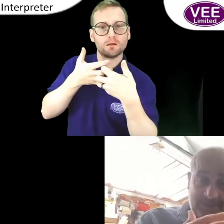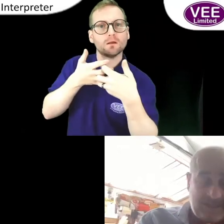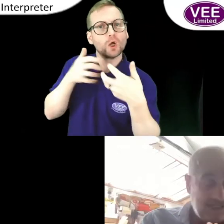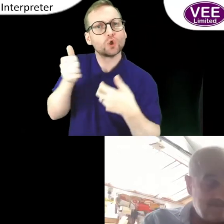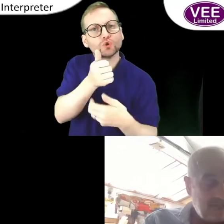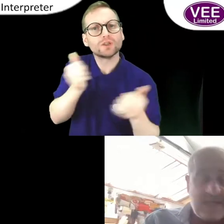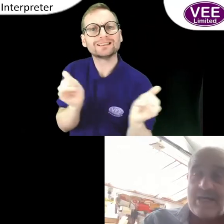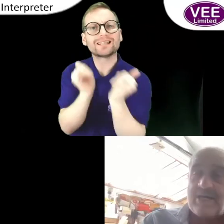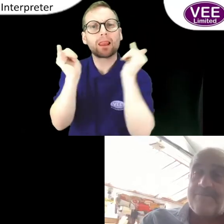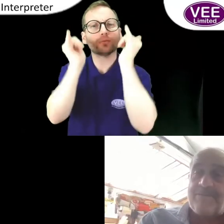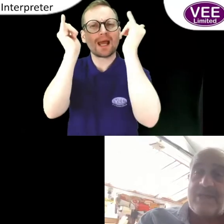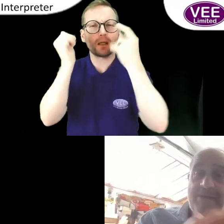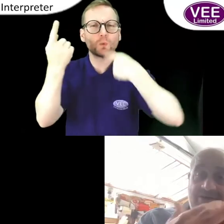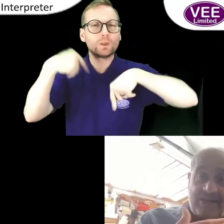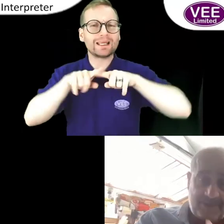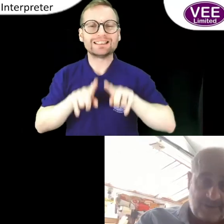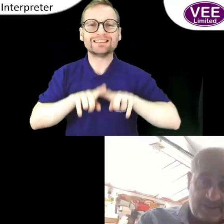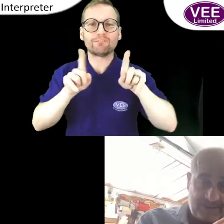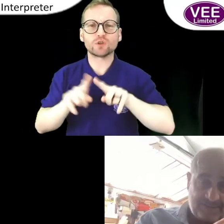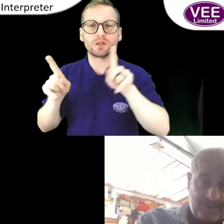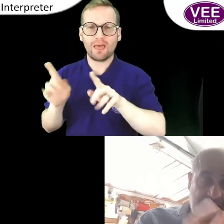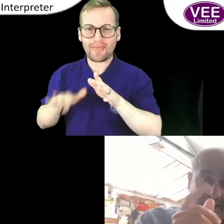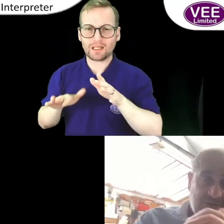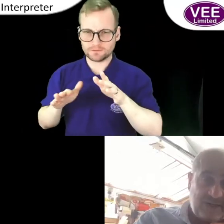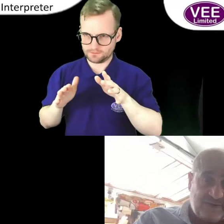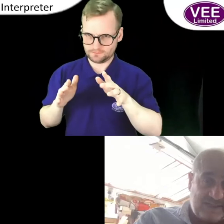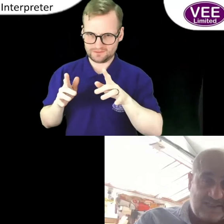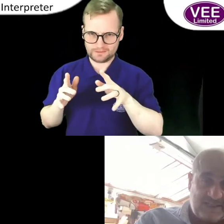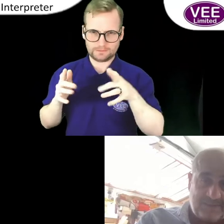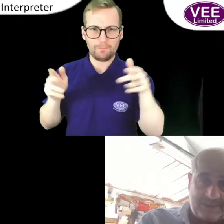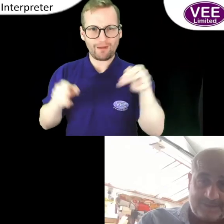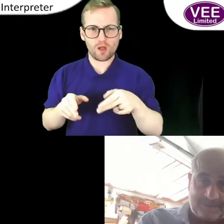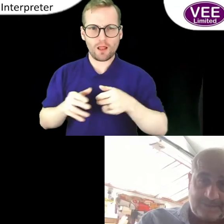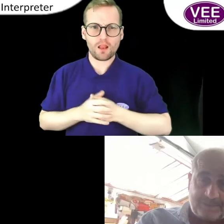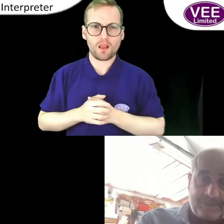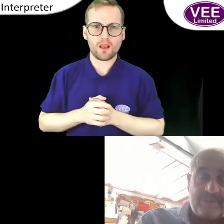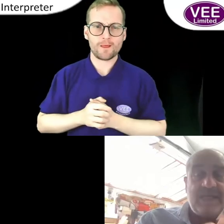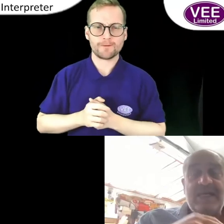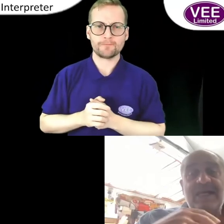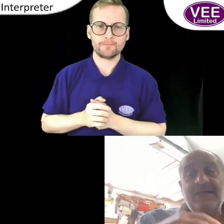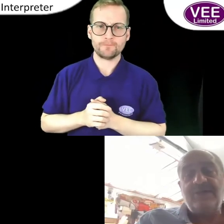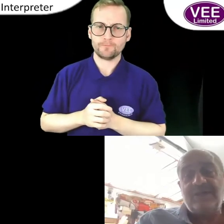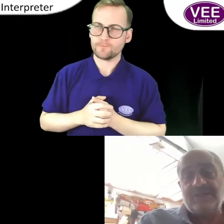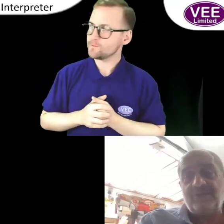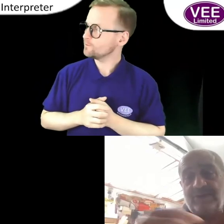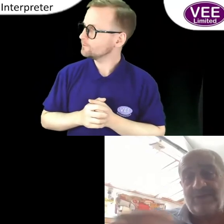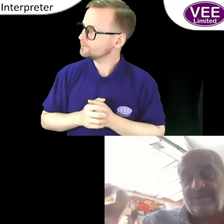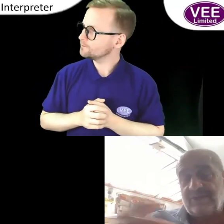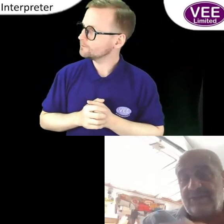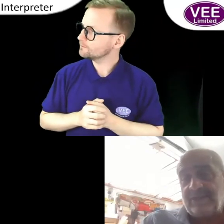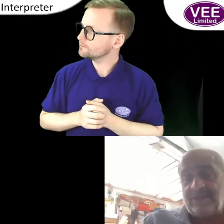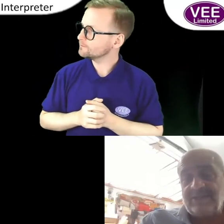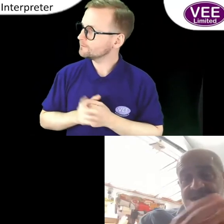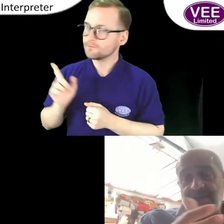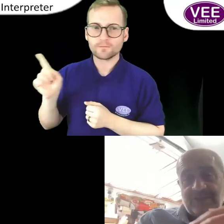let it be a barrier between us. Can we have the next slide, please? And I took this boat to